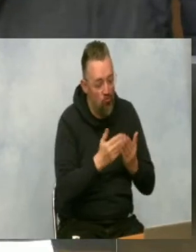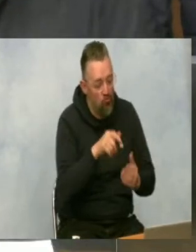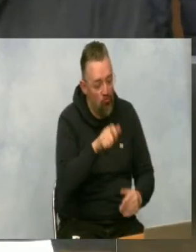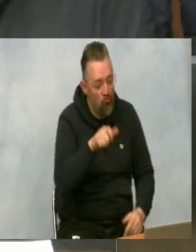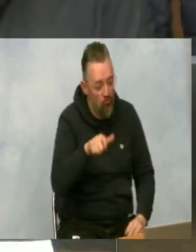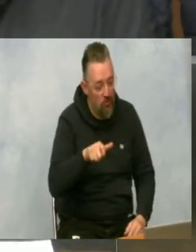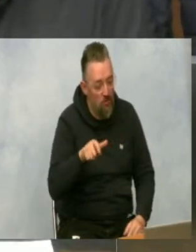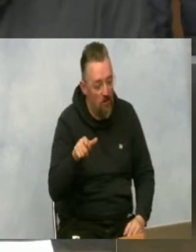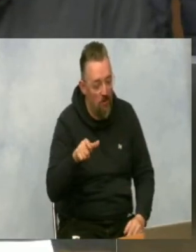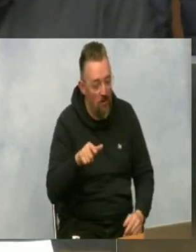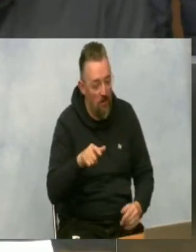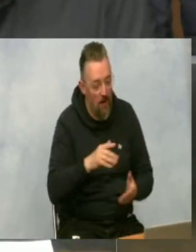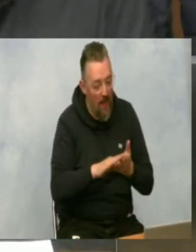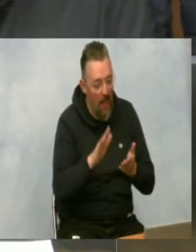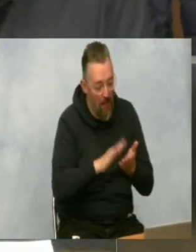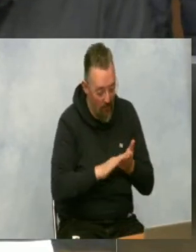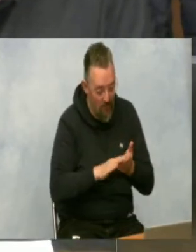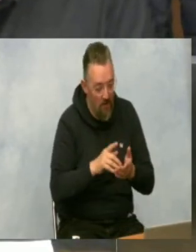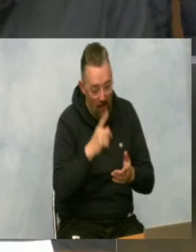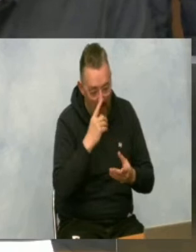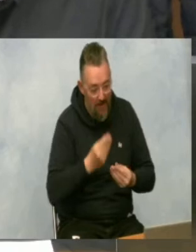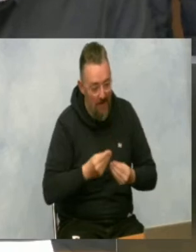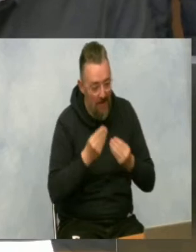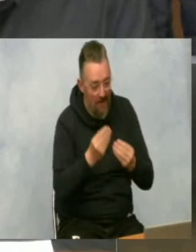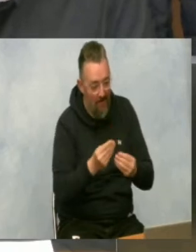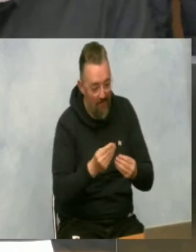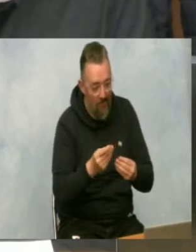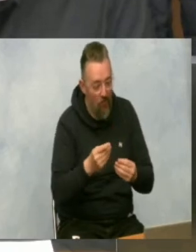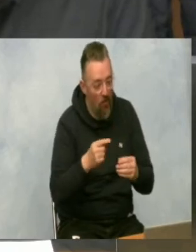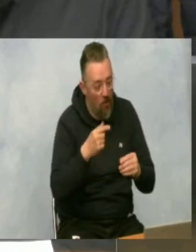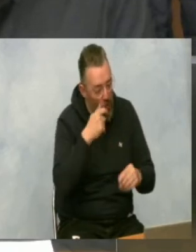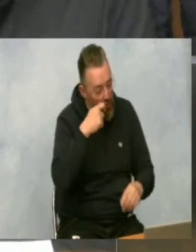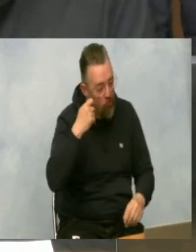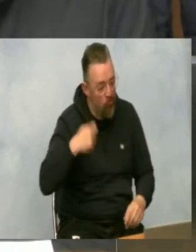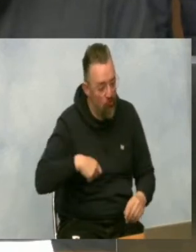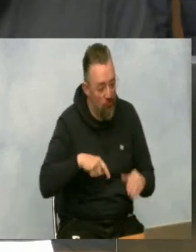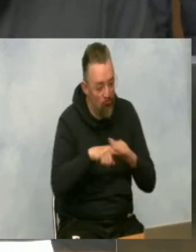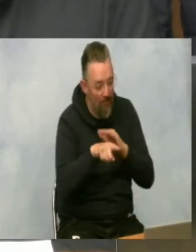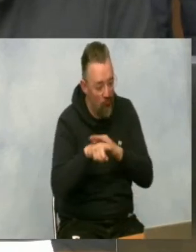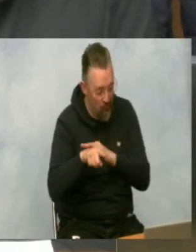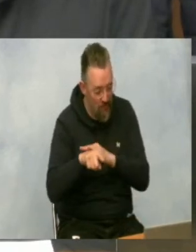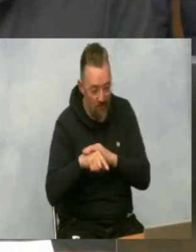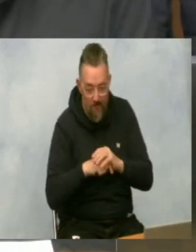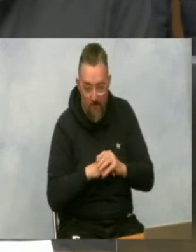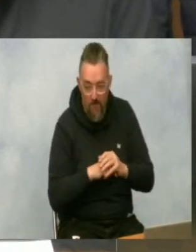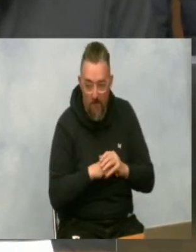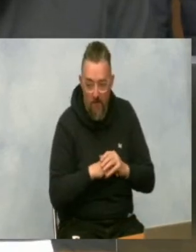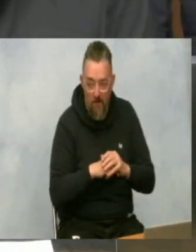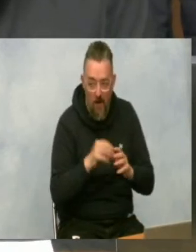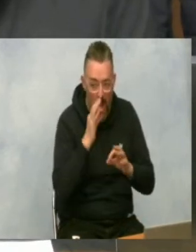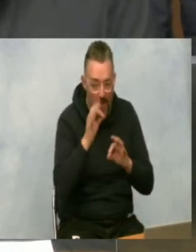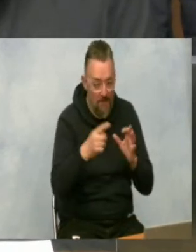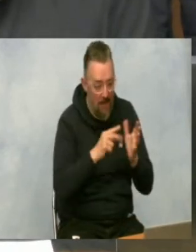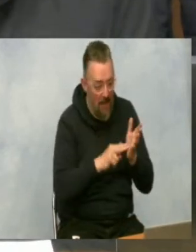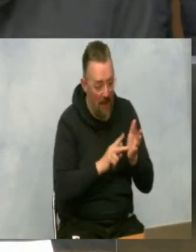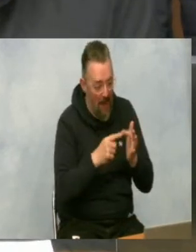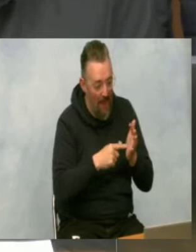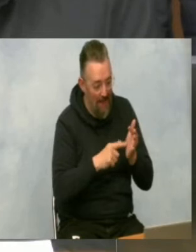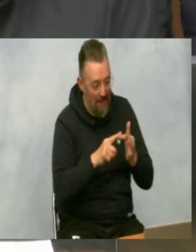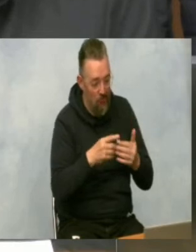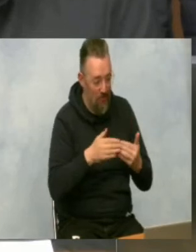Hamilton, for the purpose of accommodating Ukrainian refugees and resettlement. And I'm going to ask Annette again to deal with